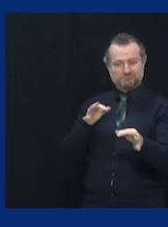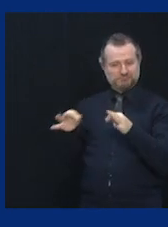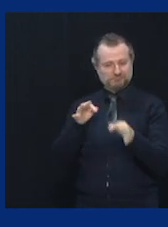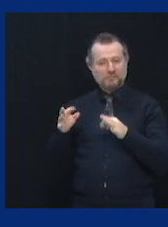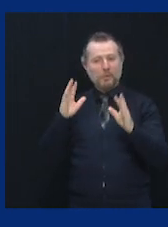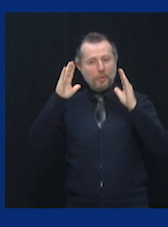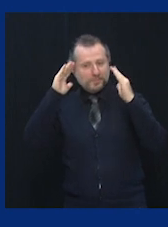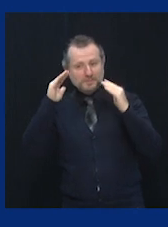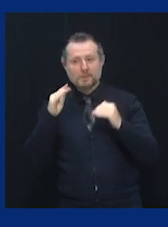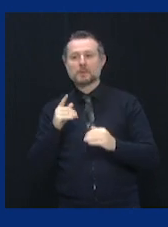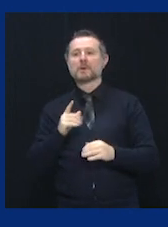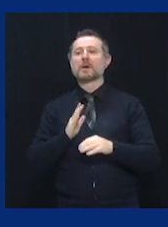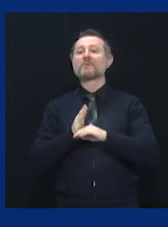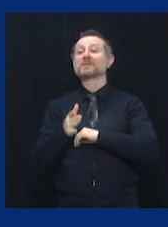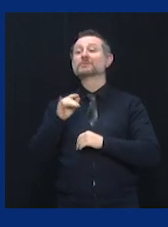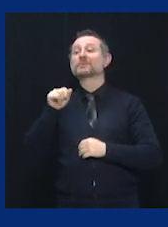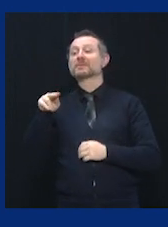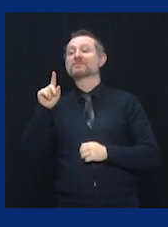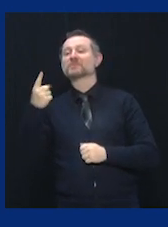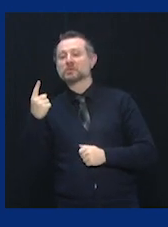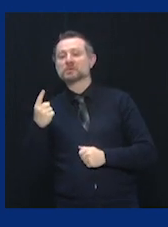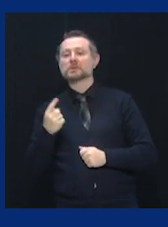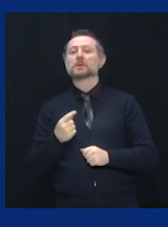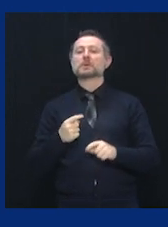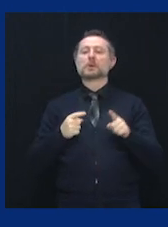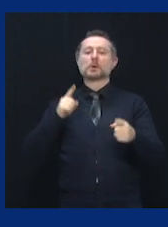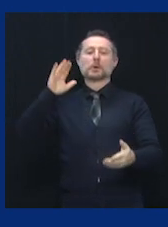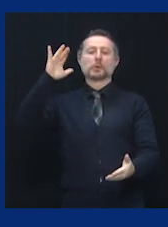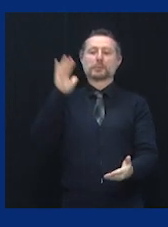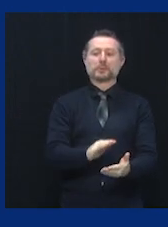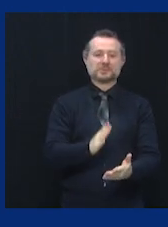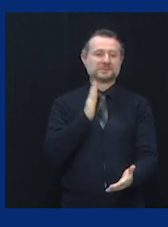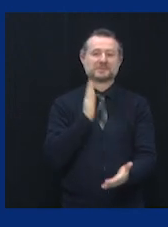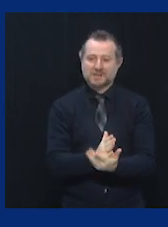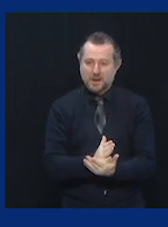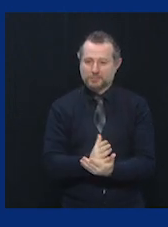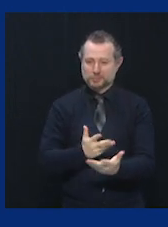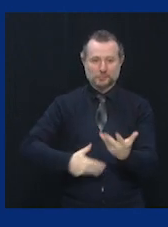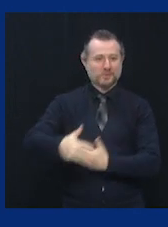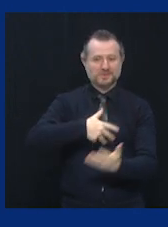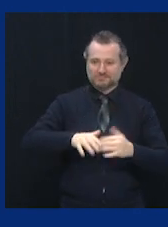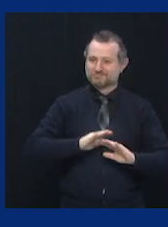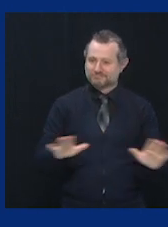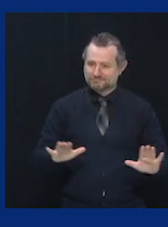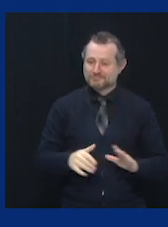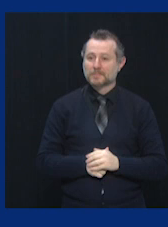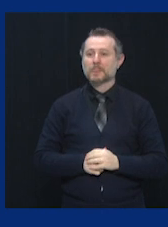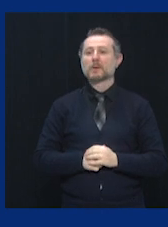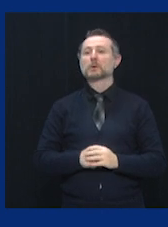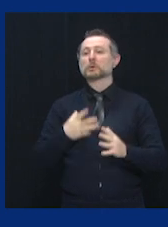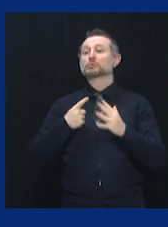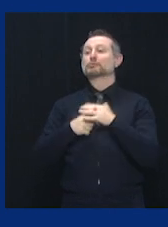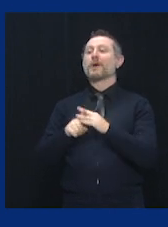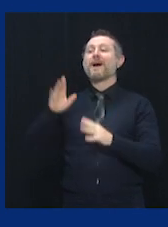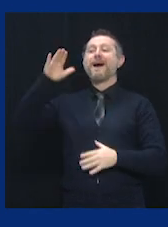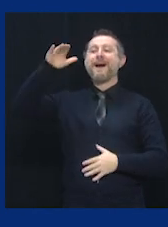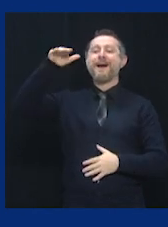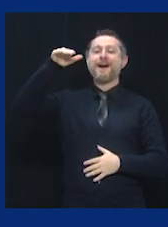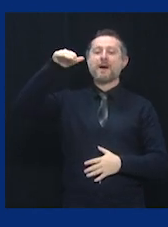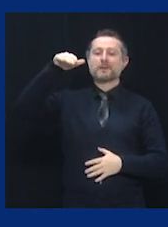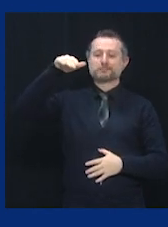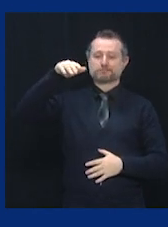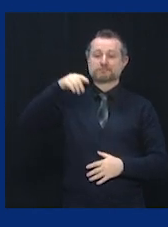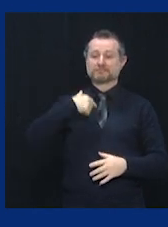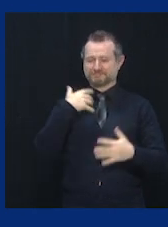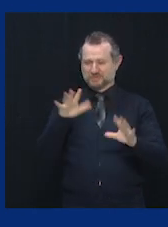January 1, when people stopped socializing as much. And then you start to see it trail off, and we talked about